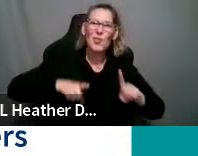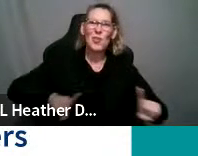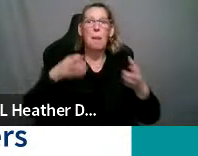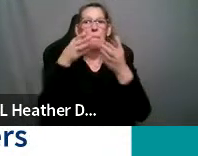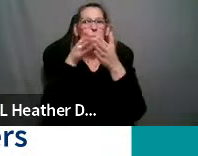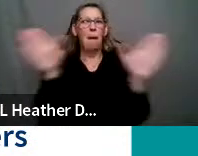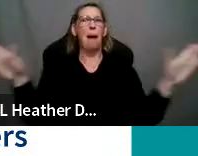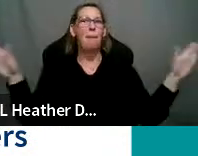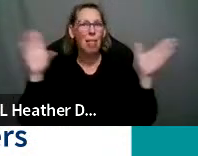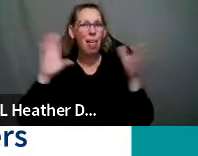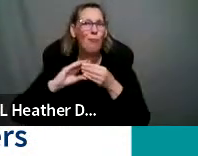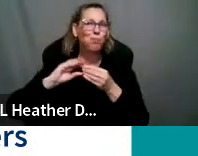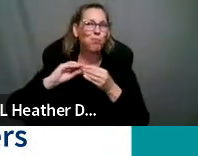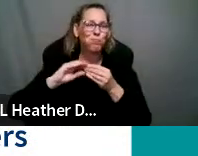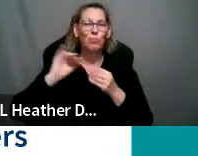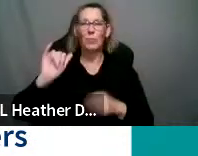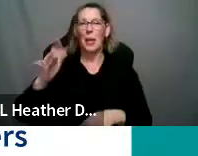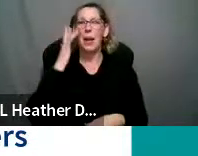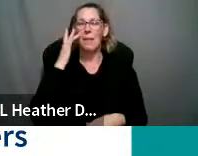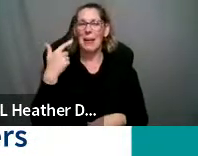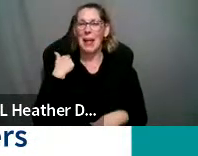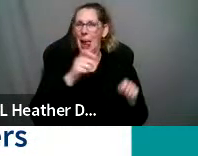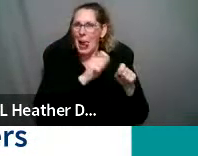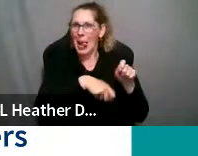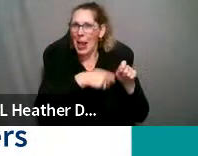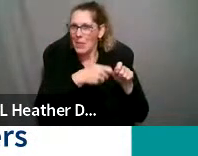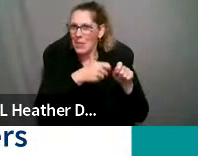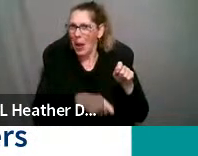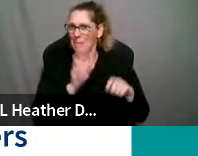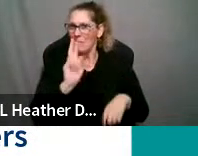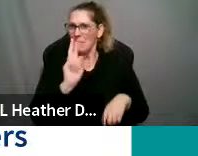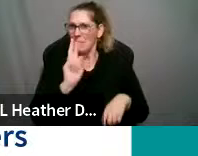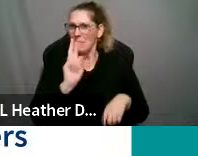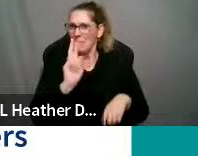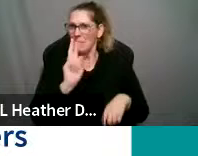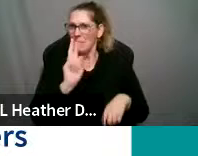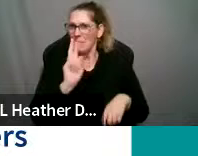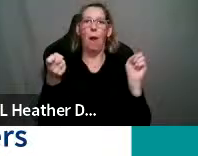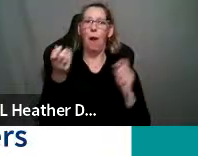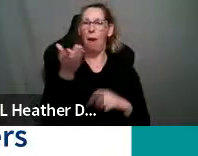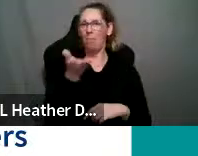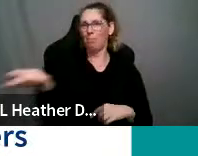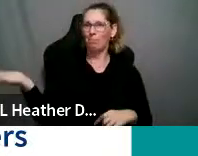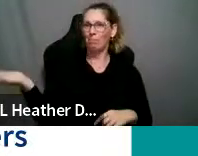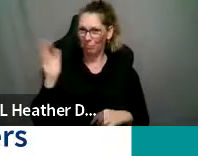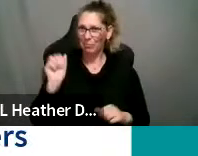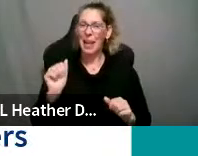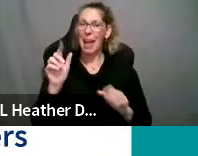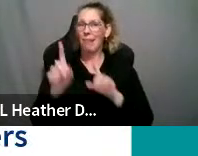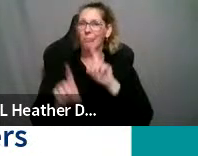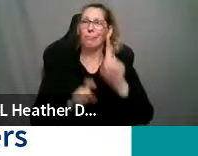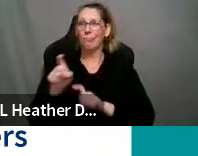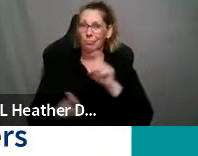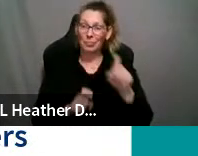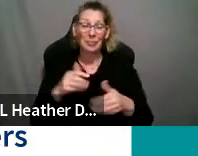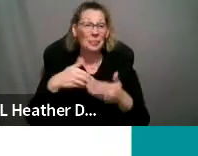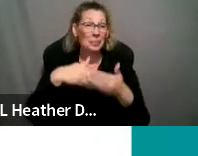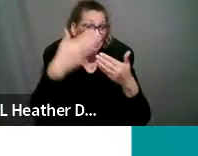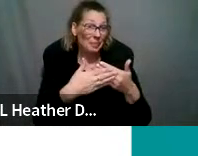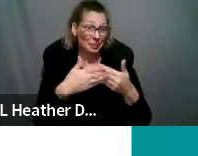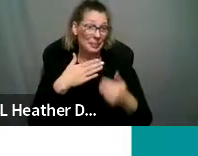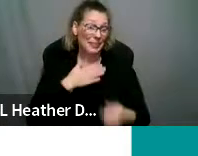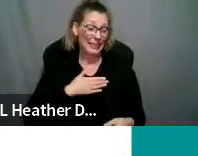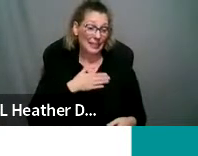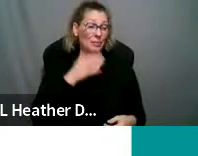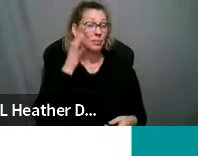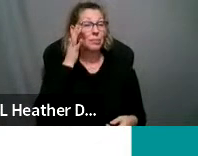here. That's why I'm going to wrap this up quickly so that we can hear from you and you can ask your questions. Can I get the next slide,